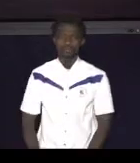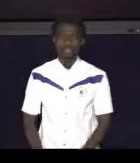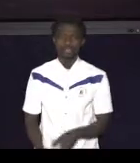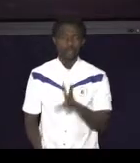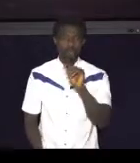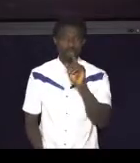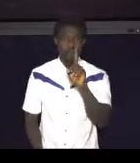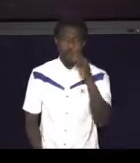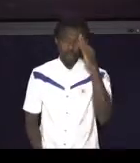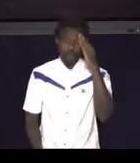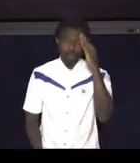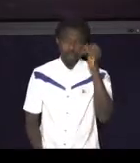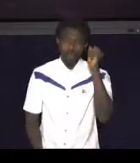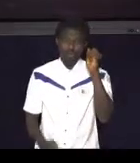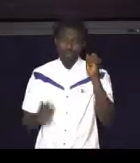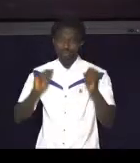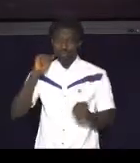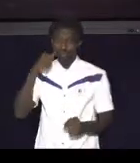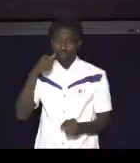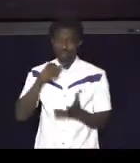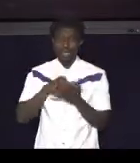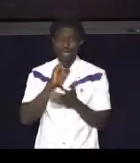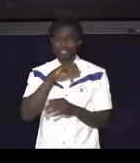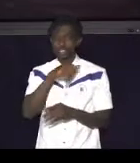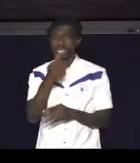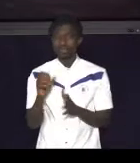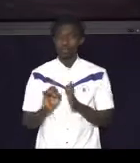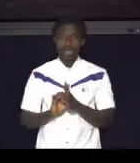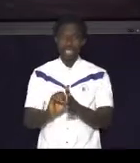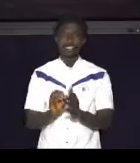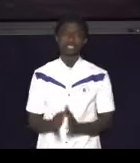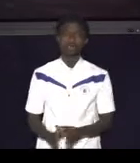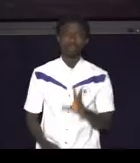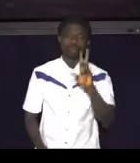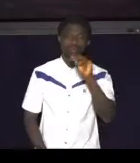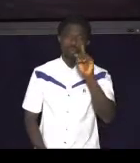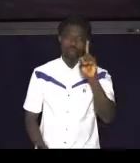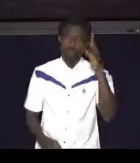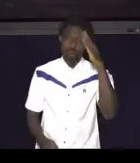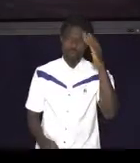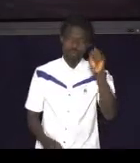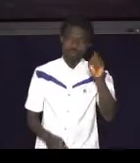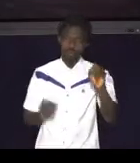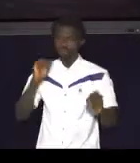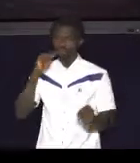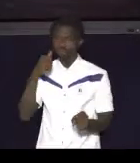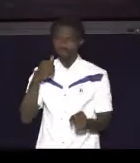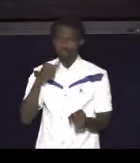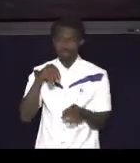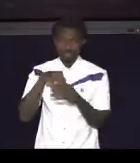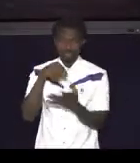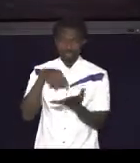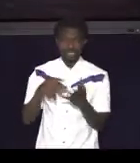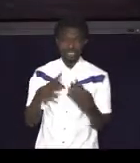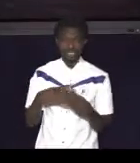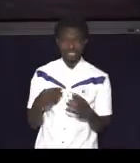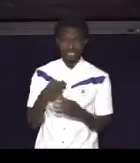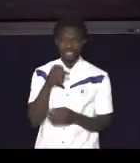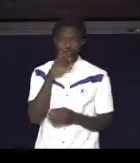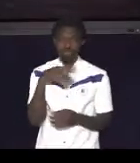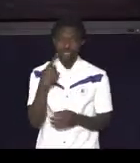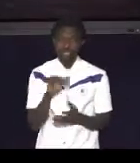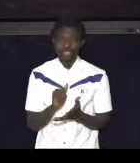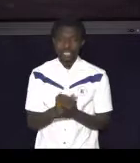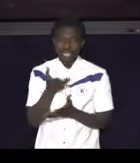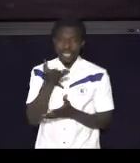No one knows tomorrow. That's another example. No one knows tomorrow. In this sentence, you are saying